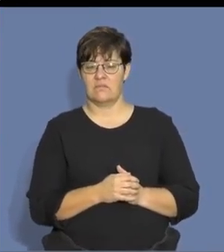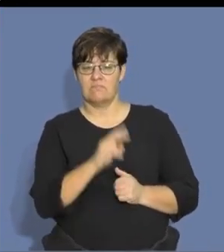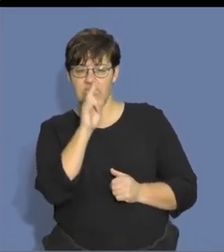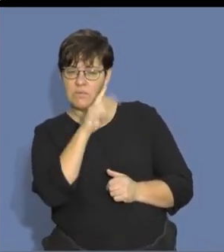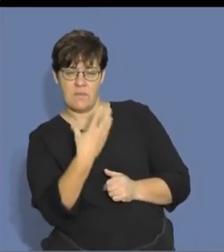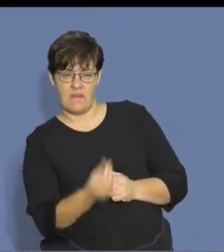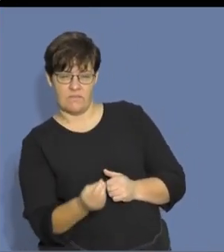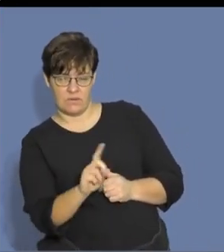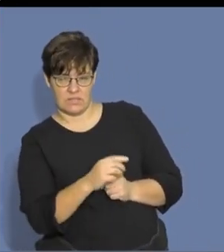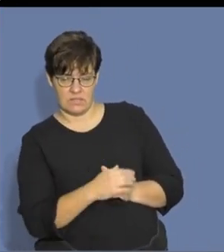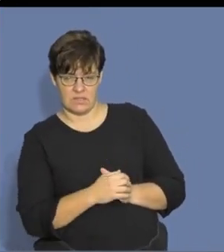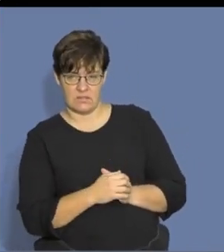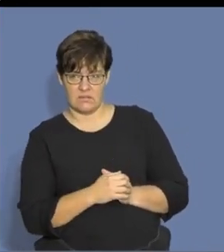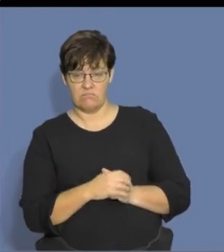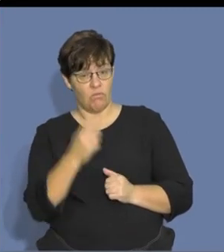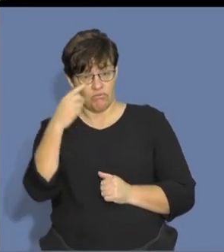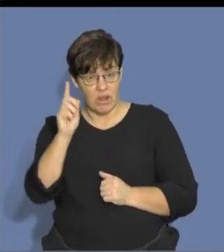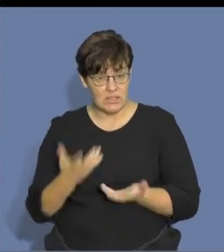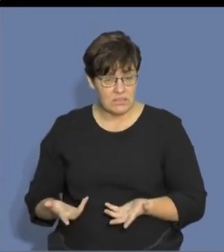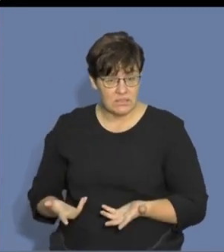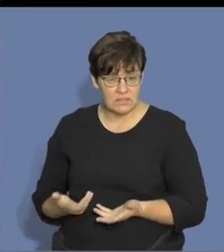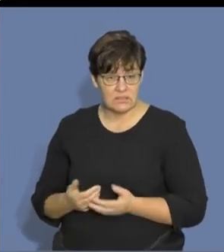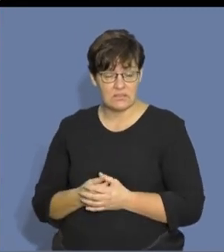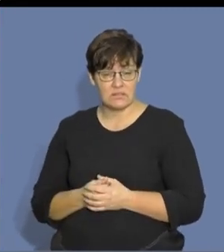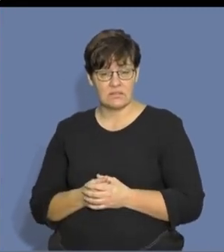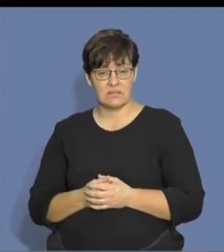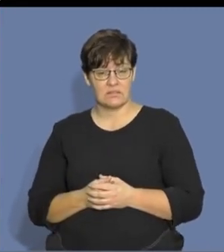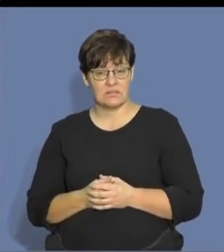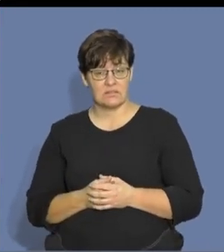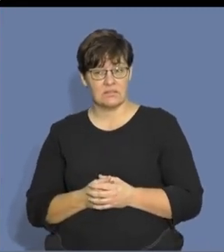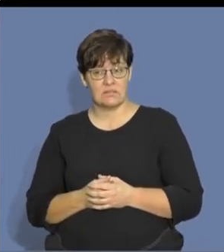Now, is this right?